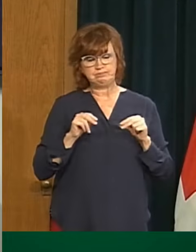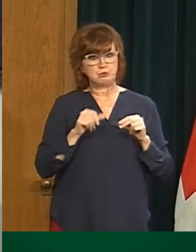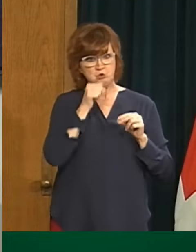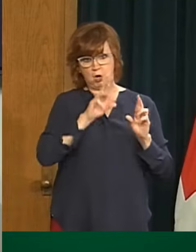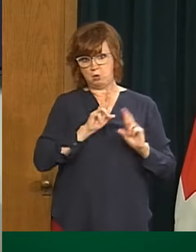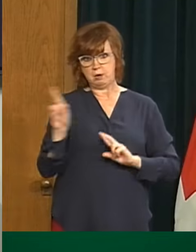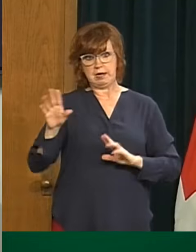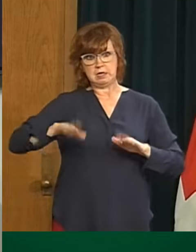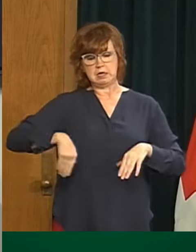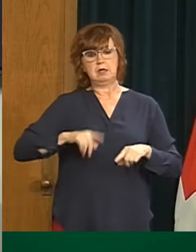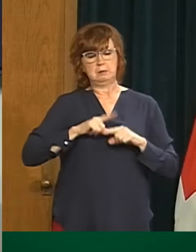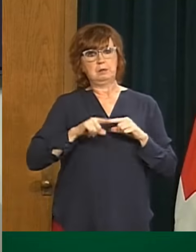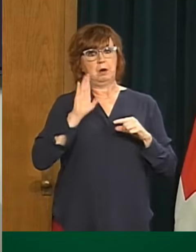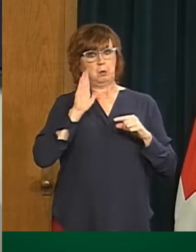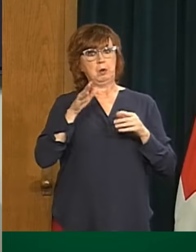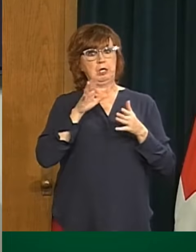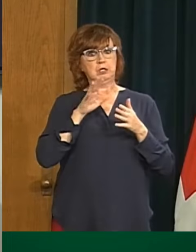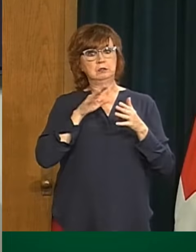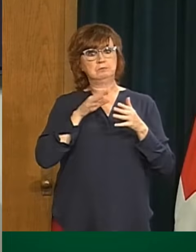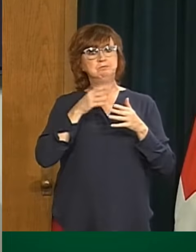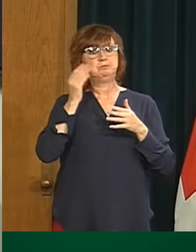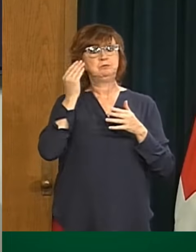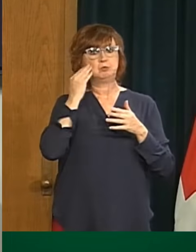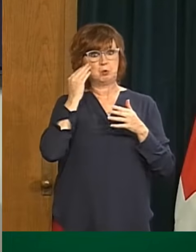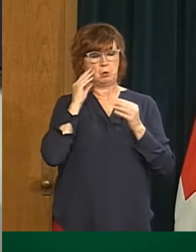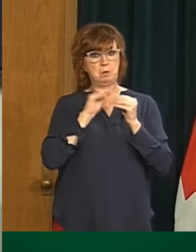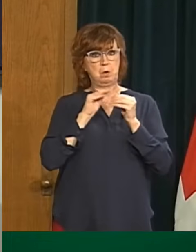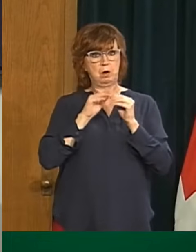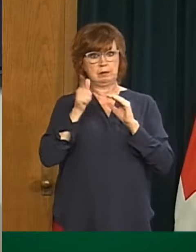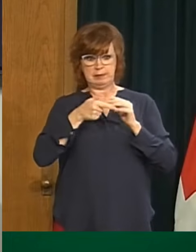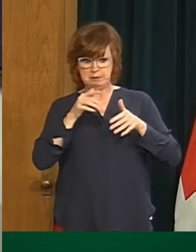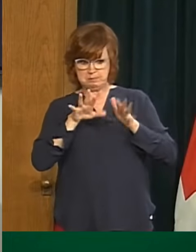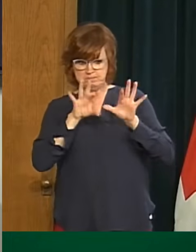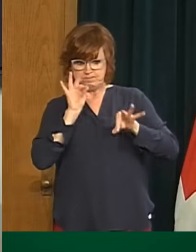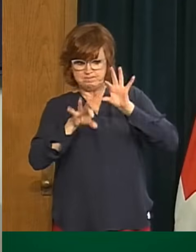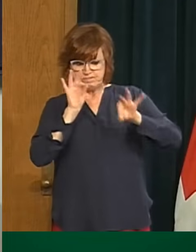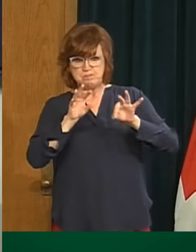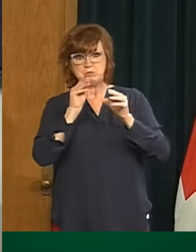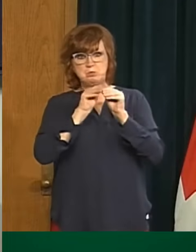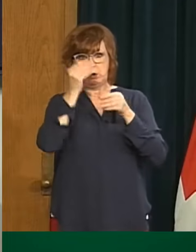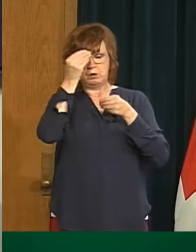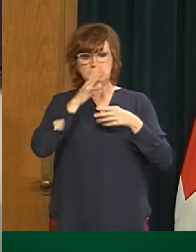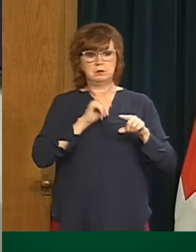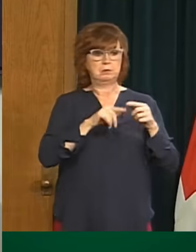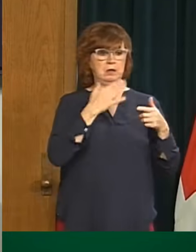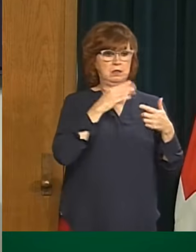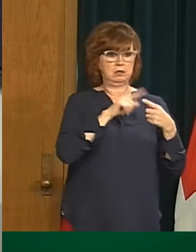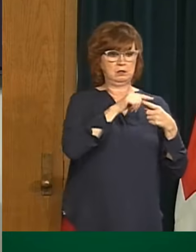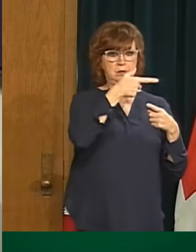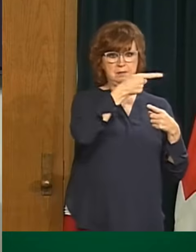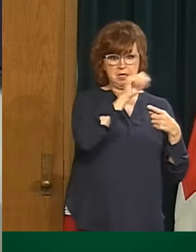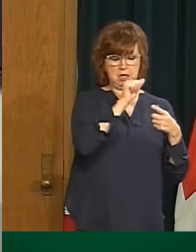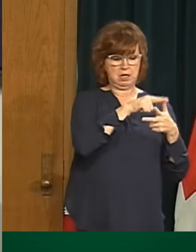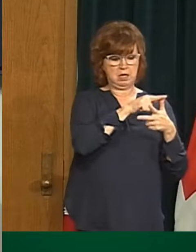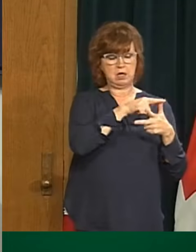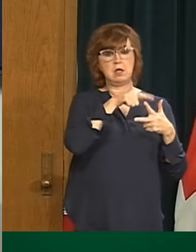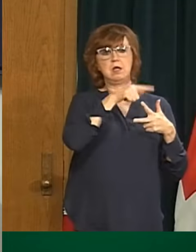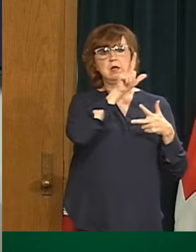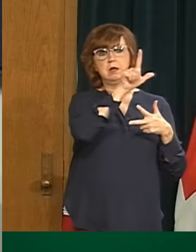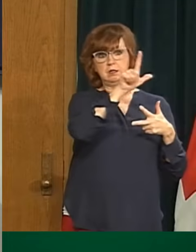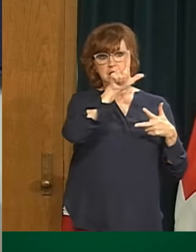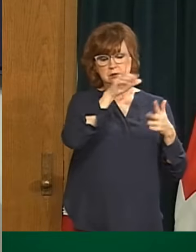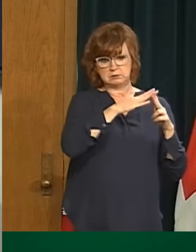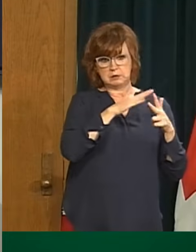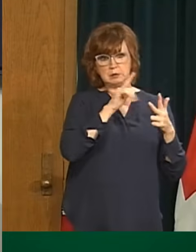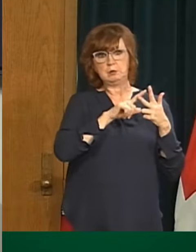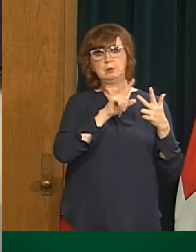today as we learn more. I'd like to thank the staff in Prince Albert, Lloydminster, Loche, Beauval, and throughout the North for their extensive efforts to fight